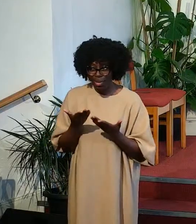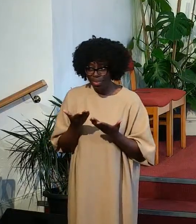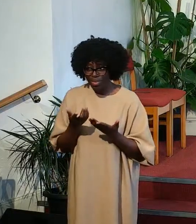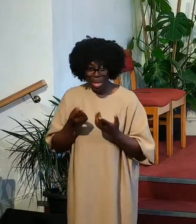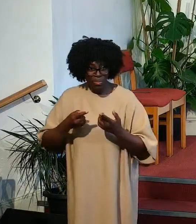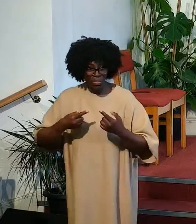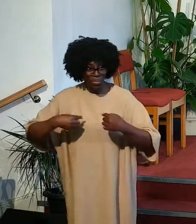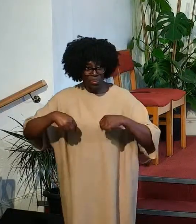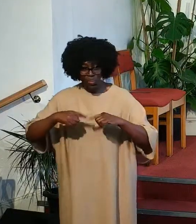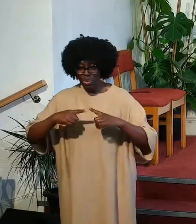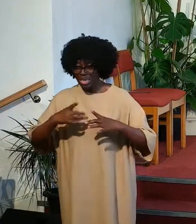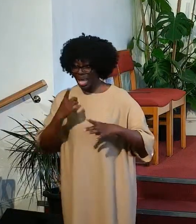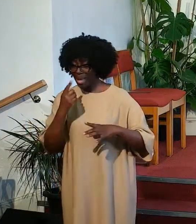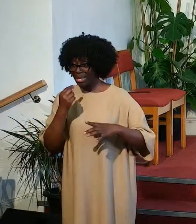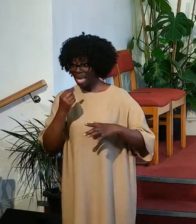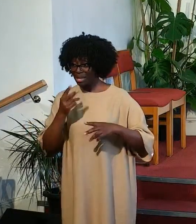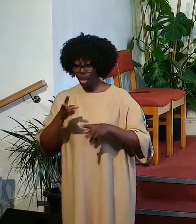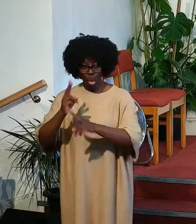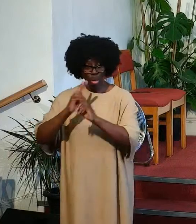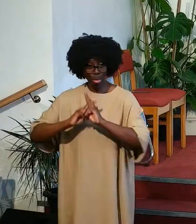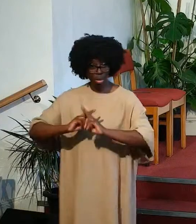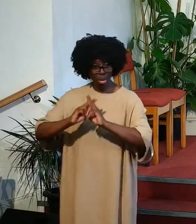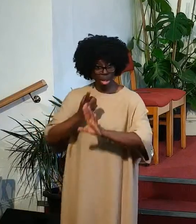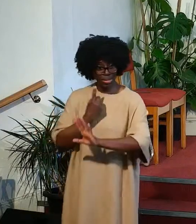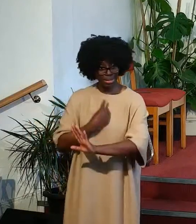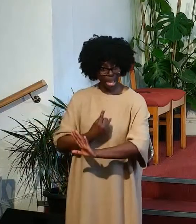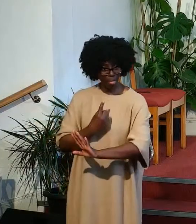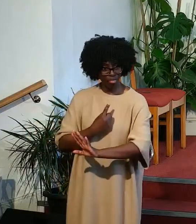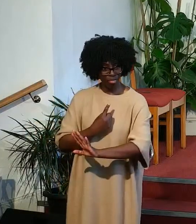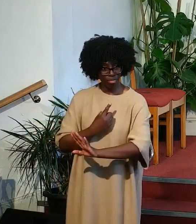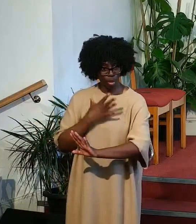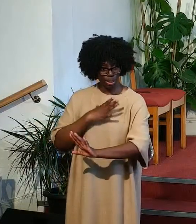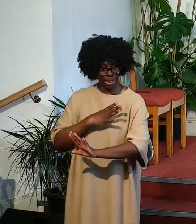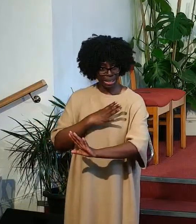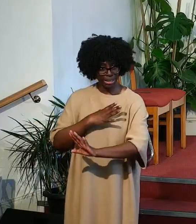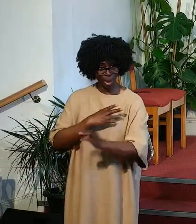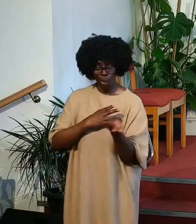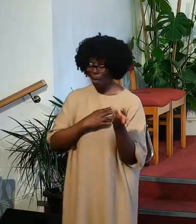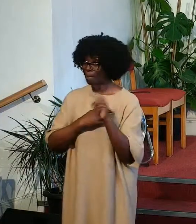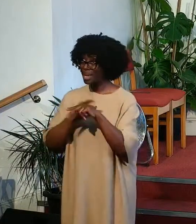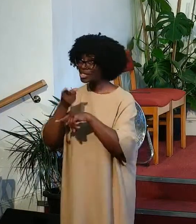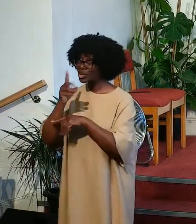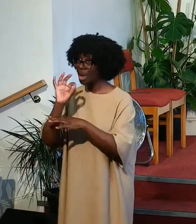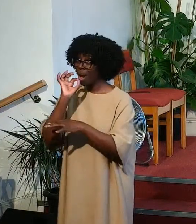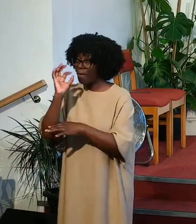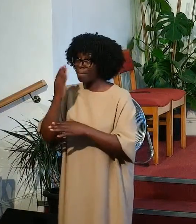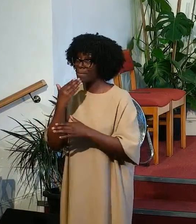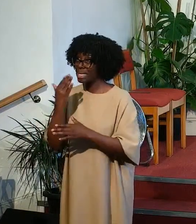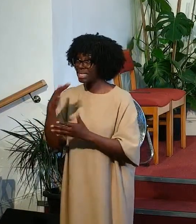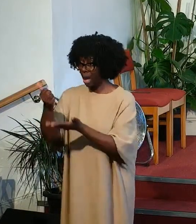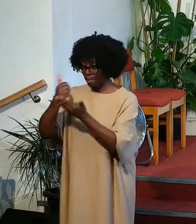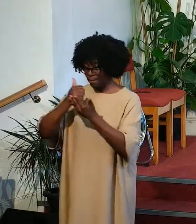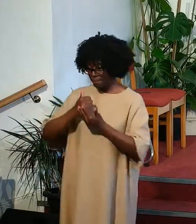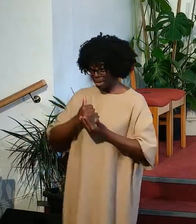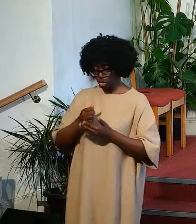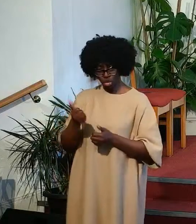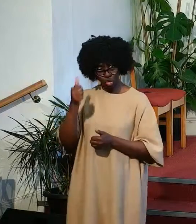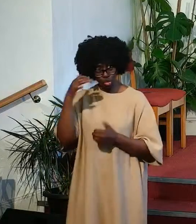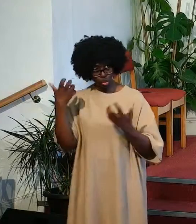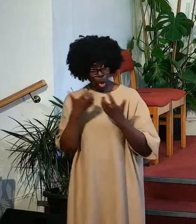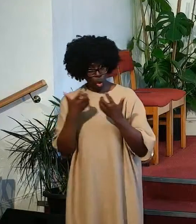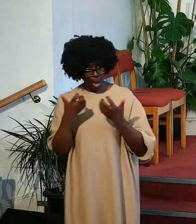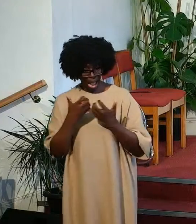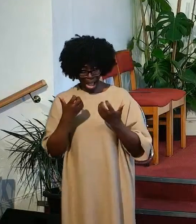sustaining ourselves, we come back to You asking, dear Lord, to restore us, to maintain that grace that we need